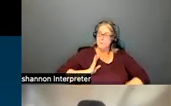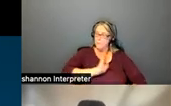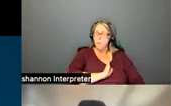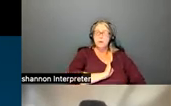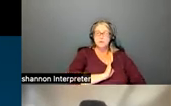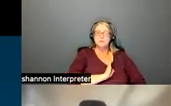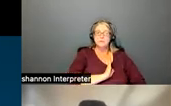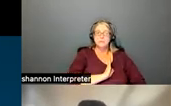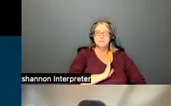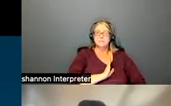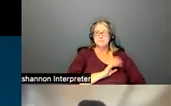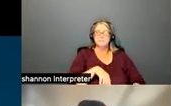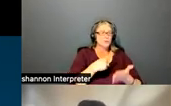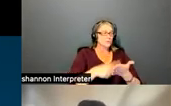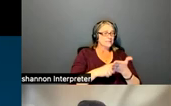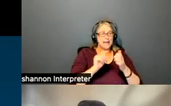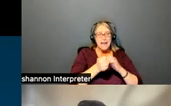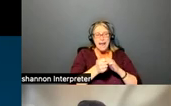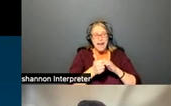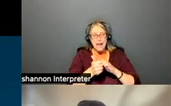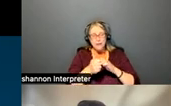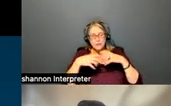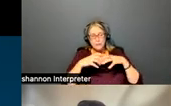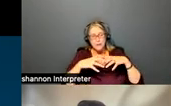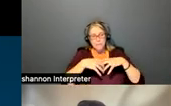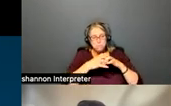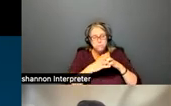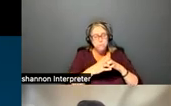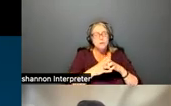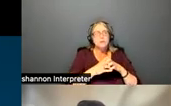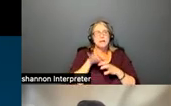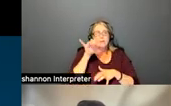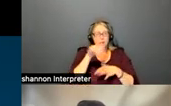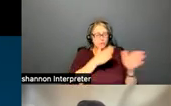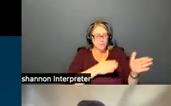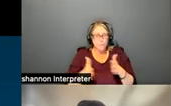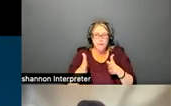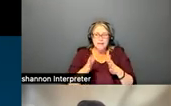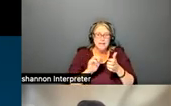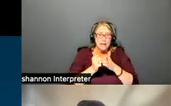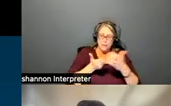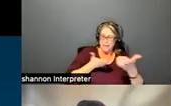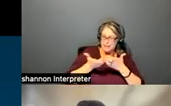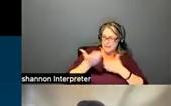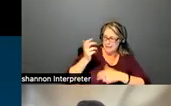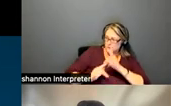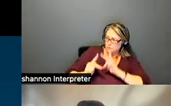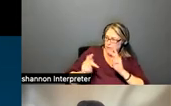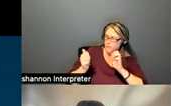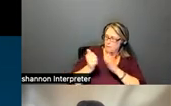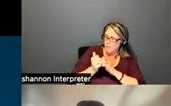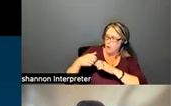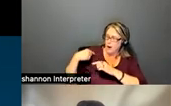about what are ways that we can implement race equity plans? What are the ways that we can try to engage folks with heritage months